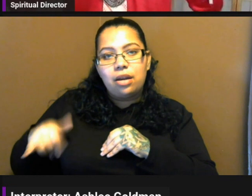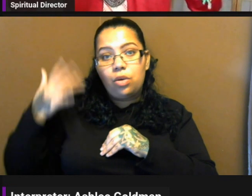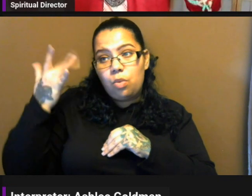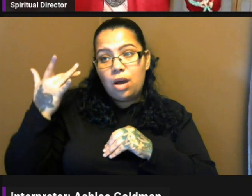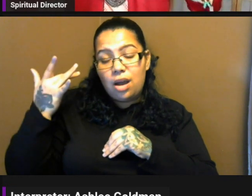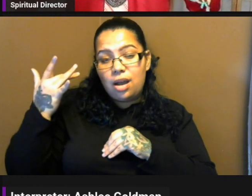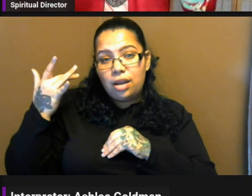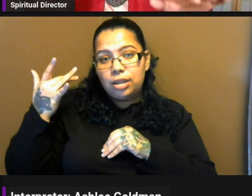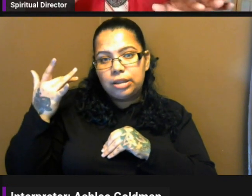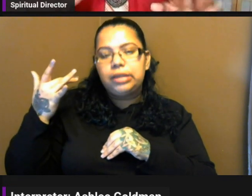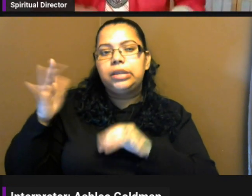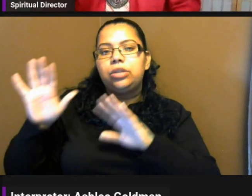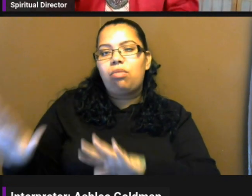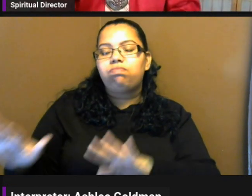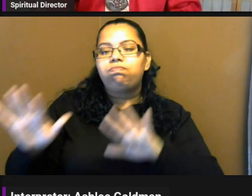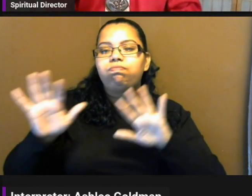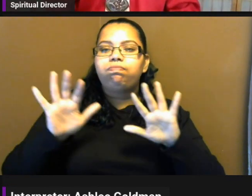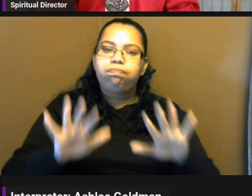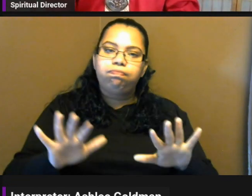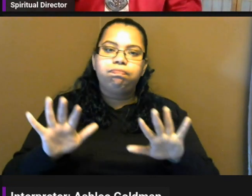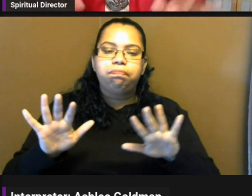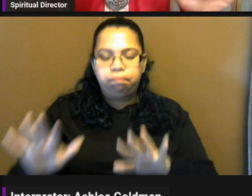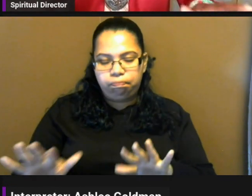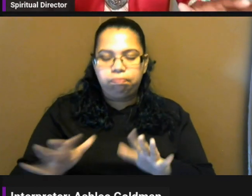keep things calm,